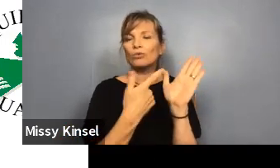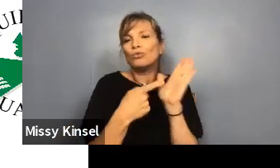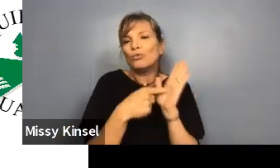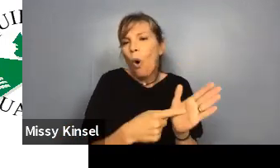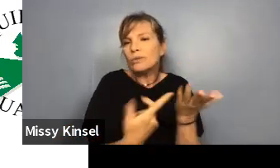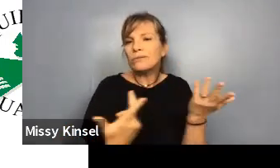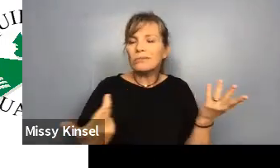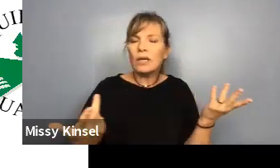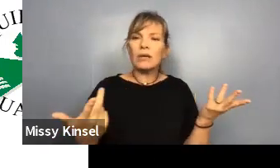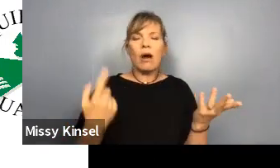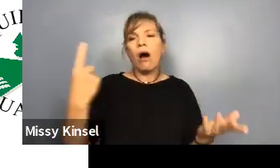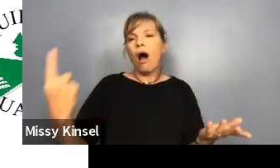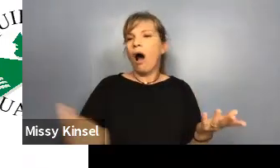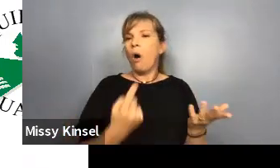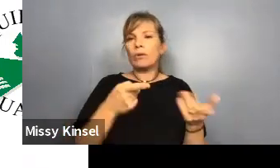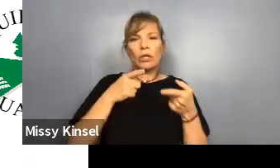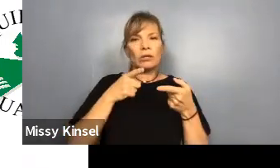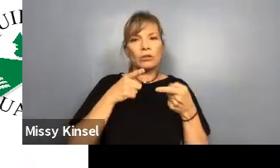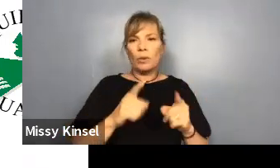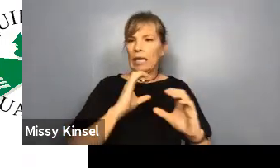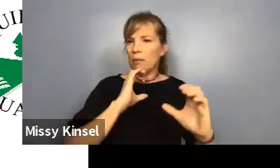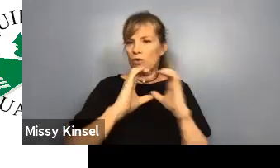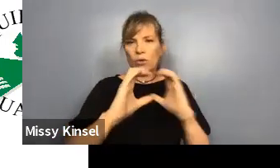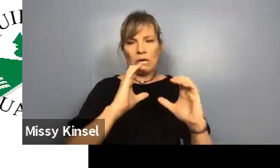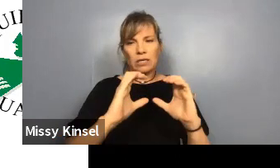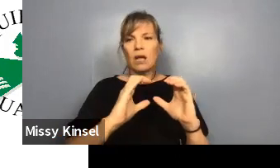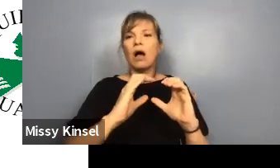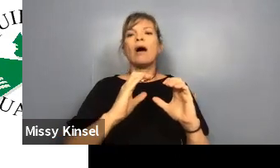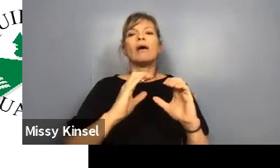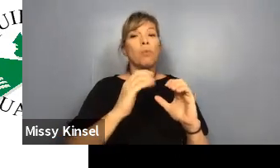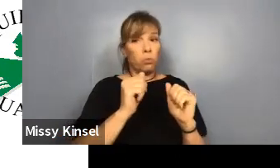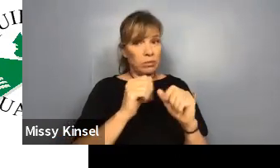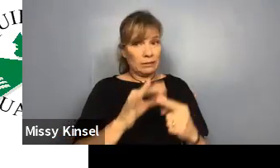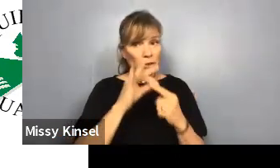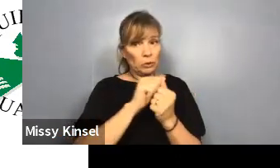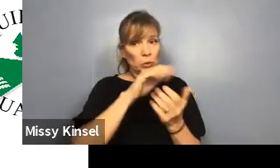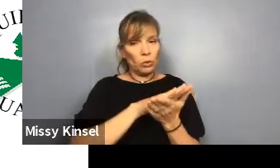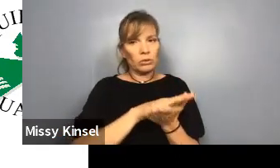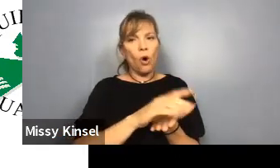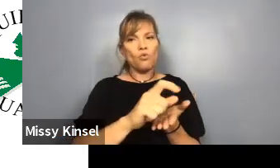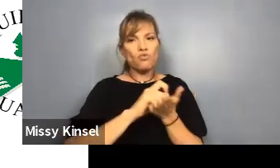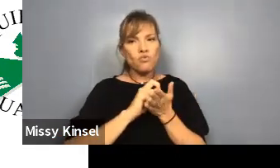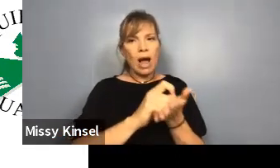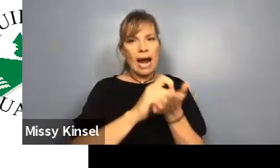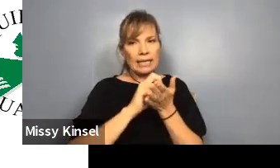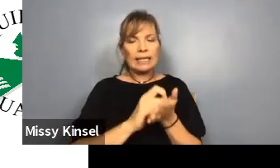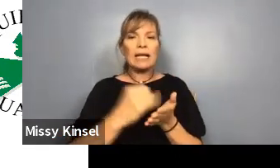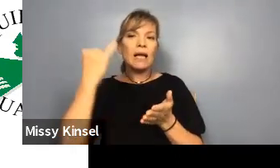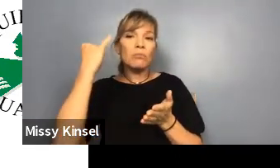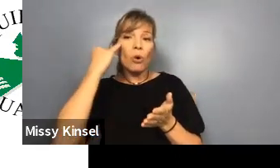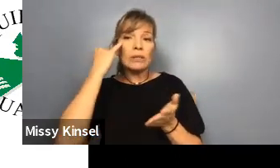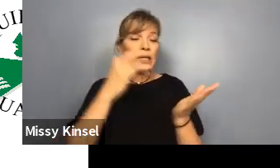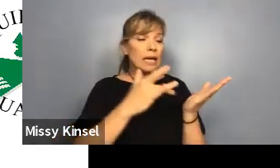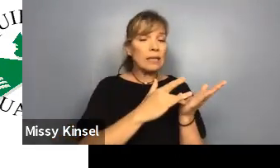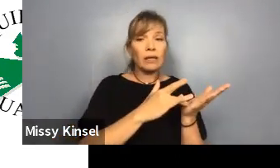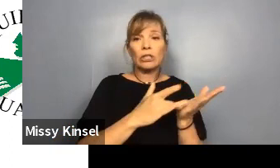you want to always, any communication with the school, you want that to be in writing. So if you're having technology or behavior problems